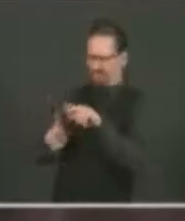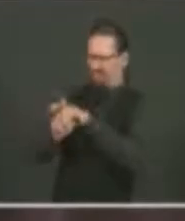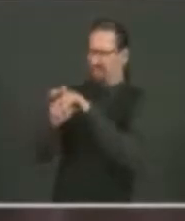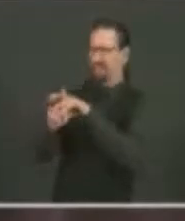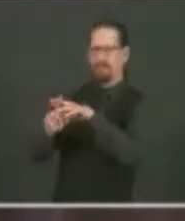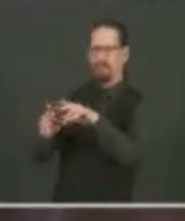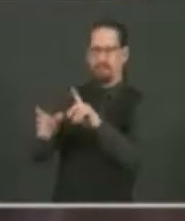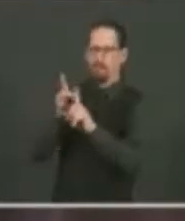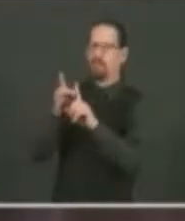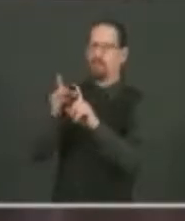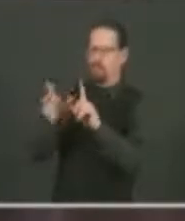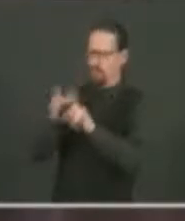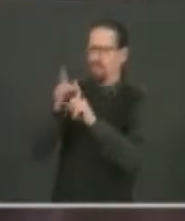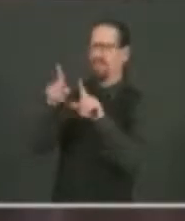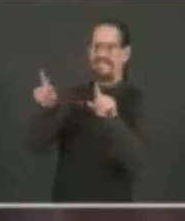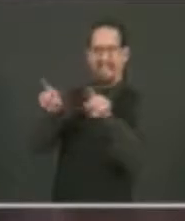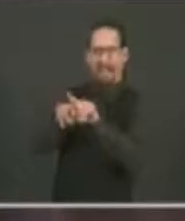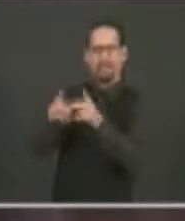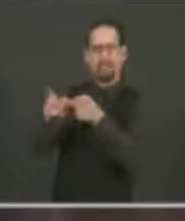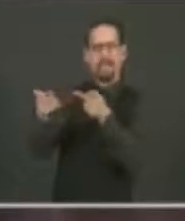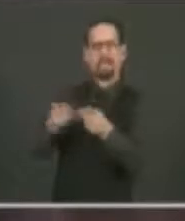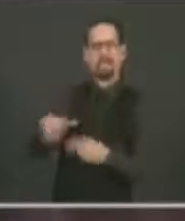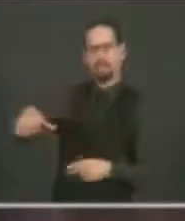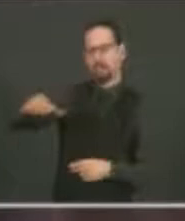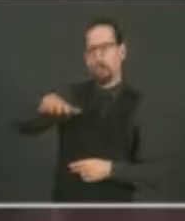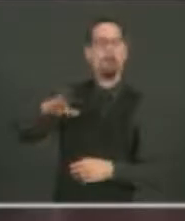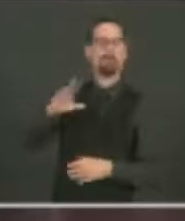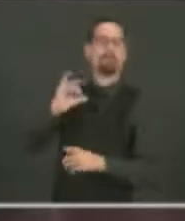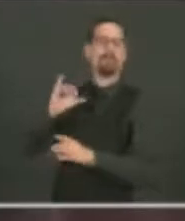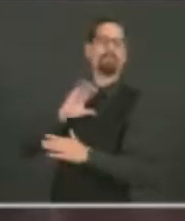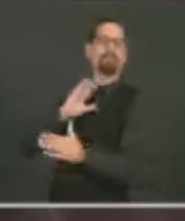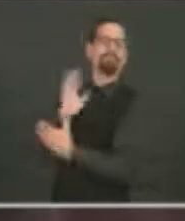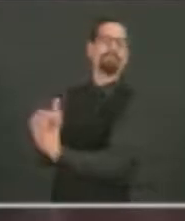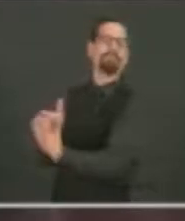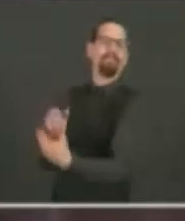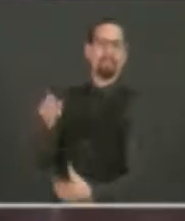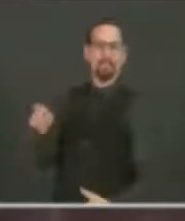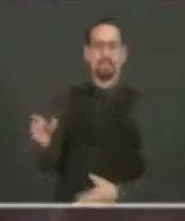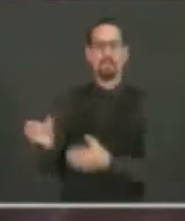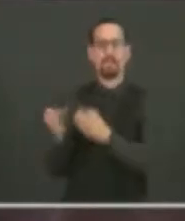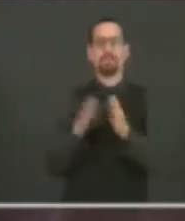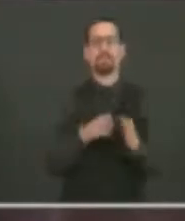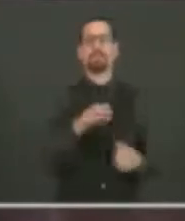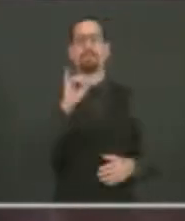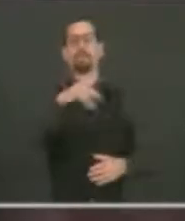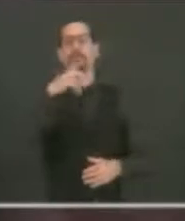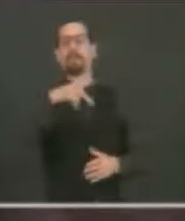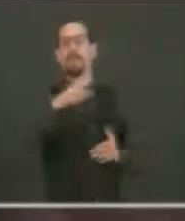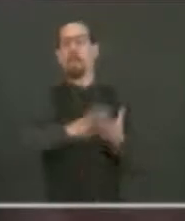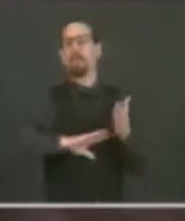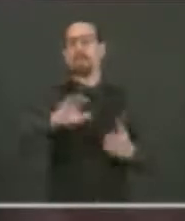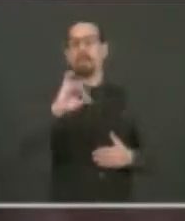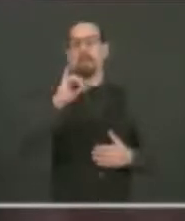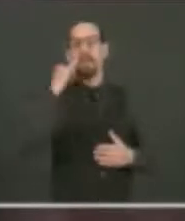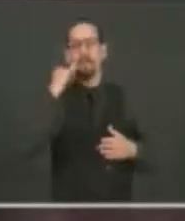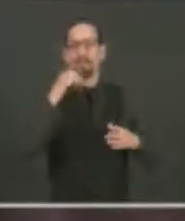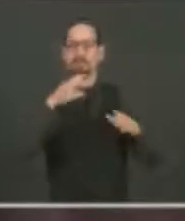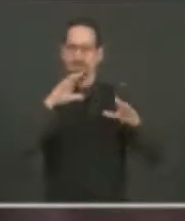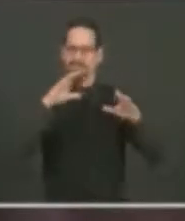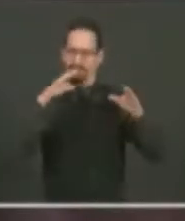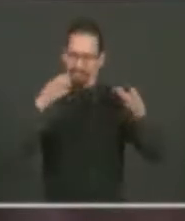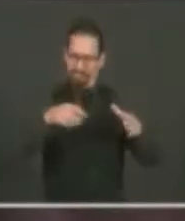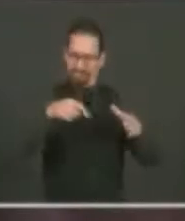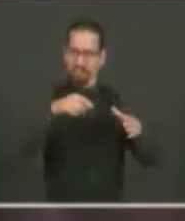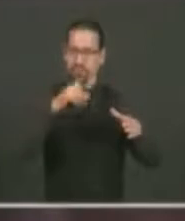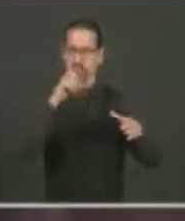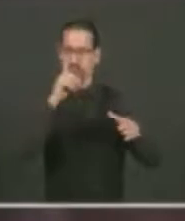doing with Providence College, there's a stay-at-home directive specific to Providence College. We're repeating the second